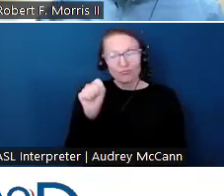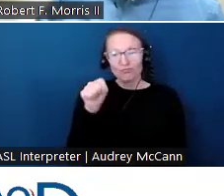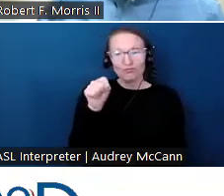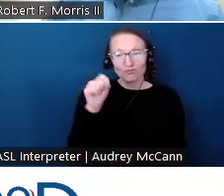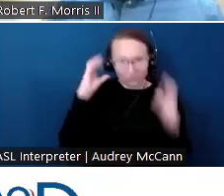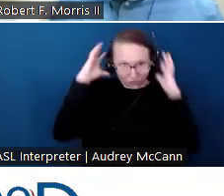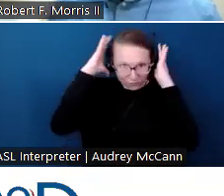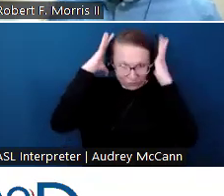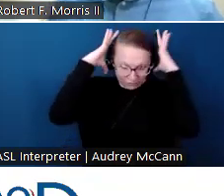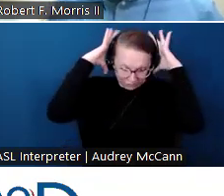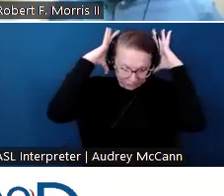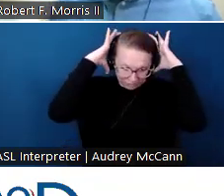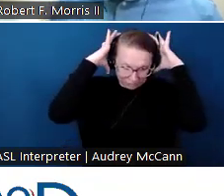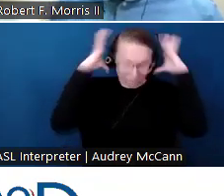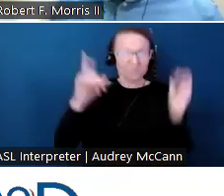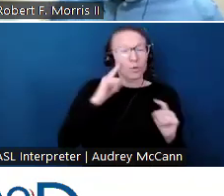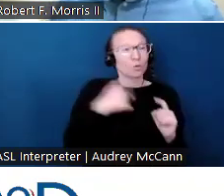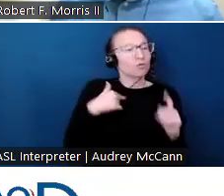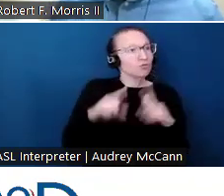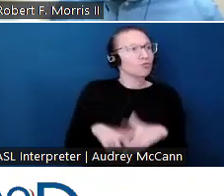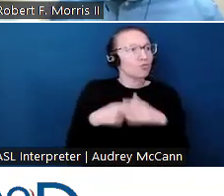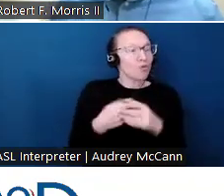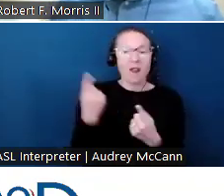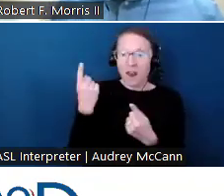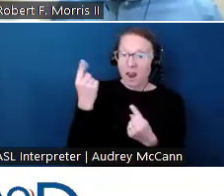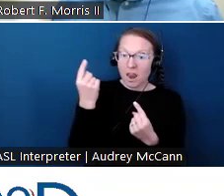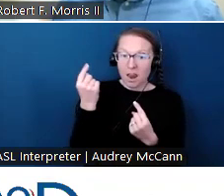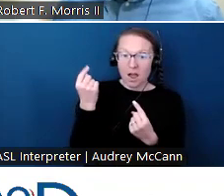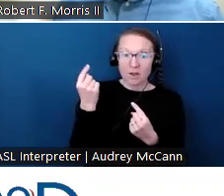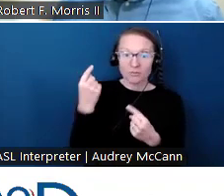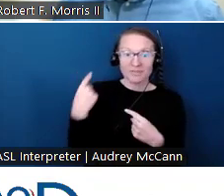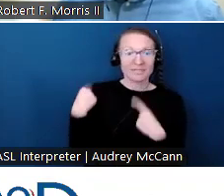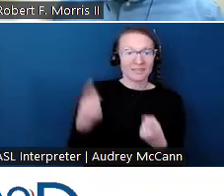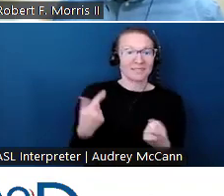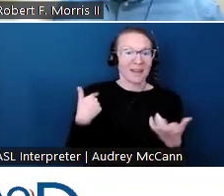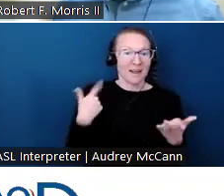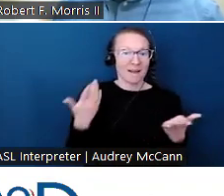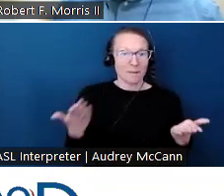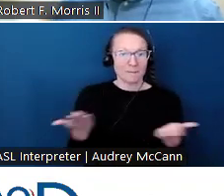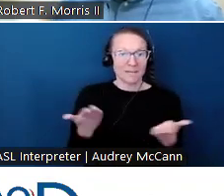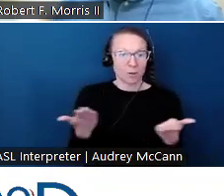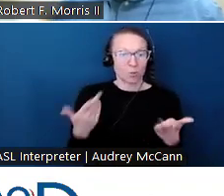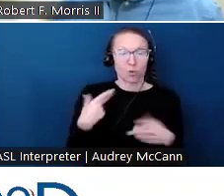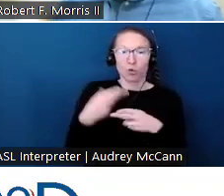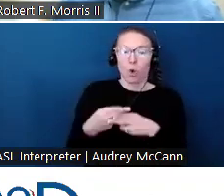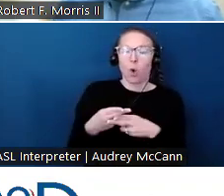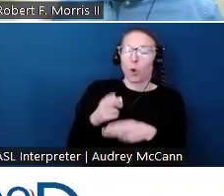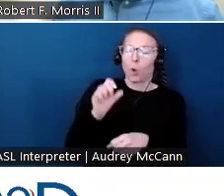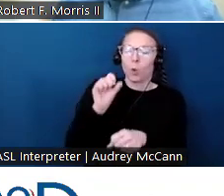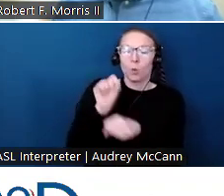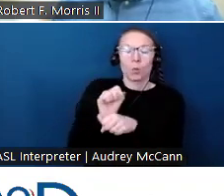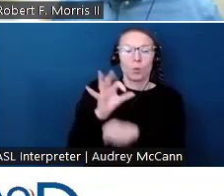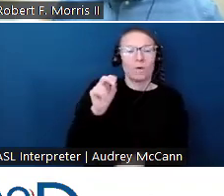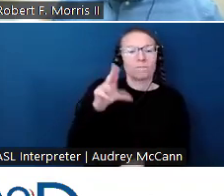we started, I think last year, since I've been here, what we call a workforce on wheels. And we go